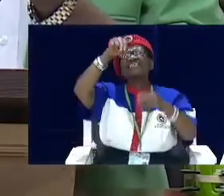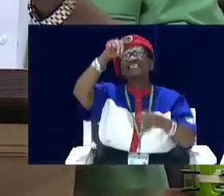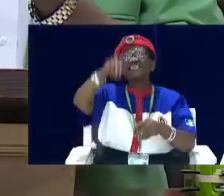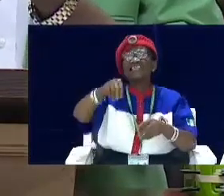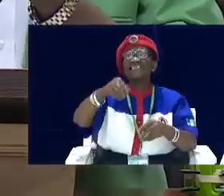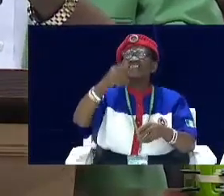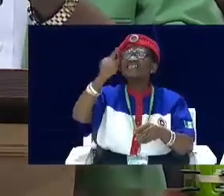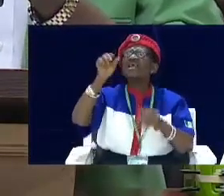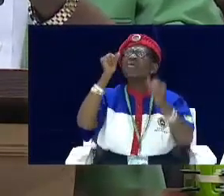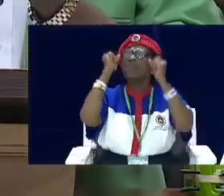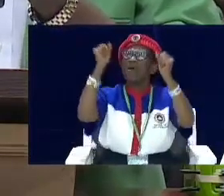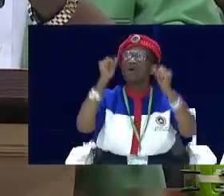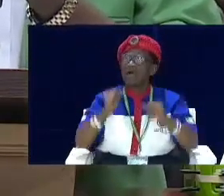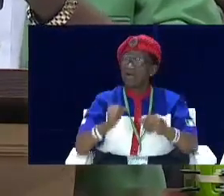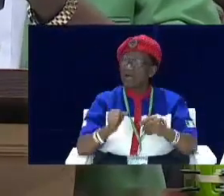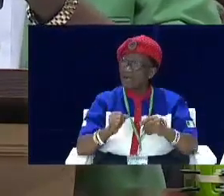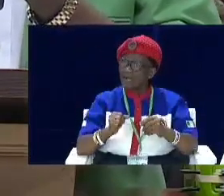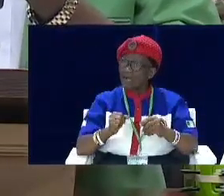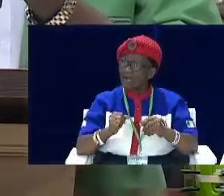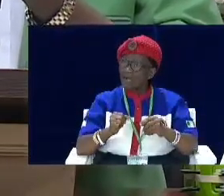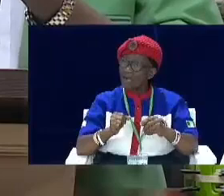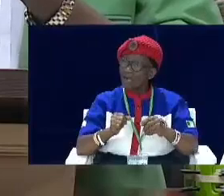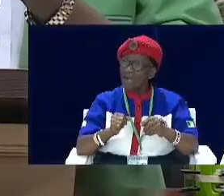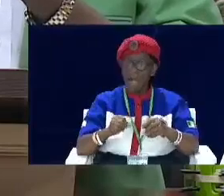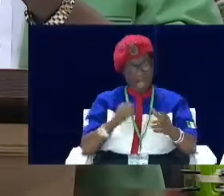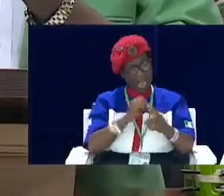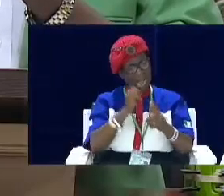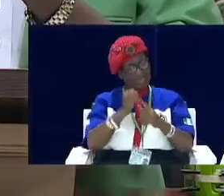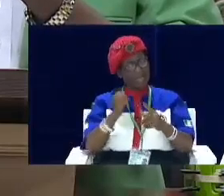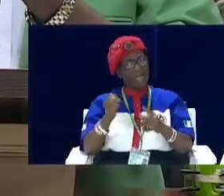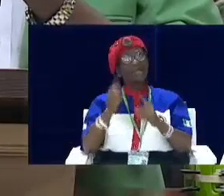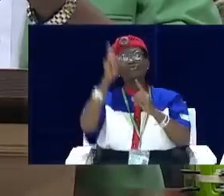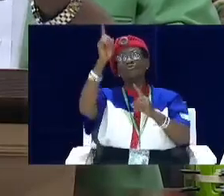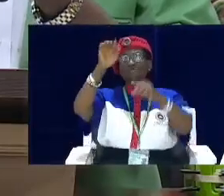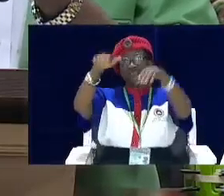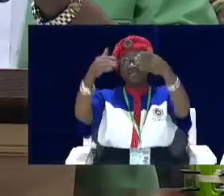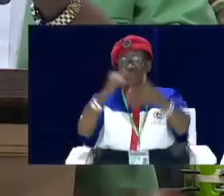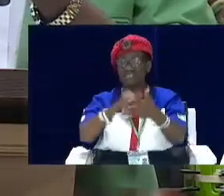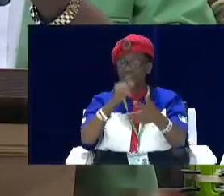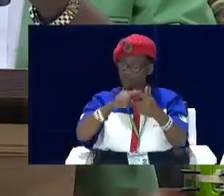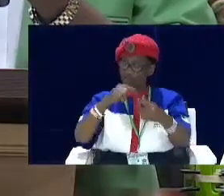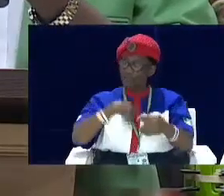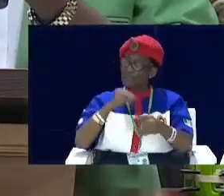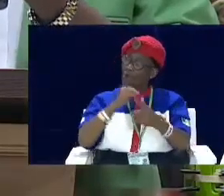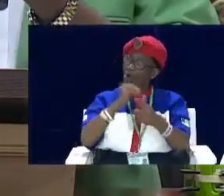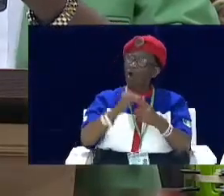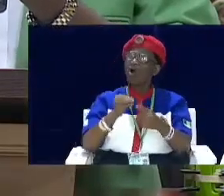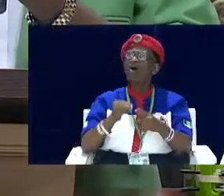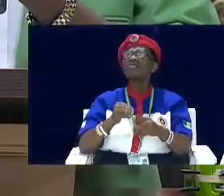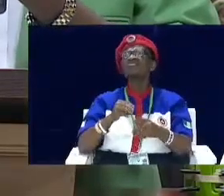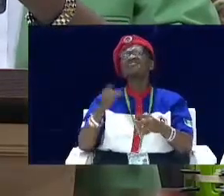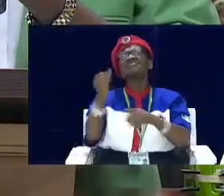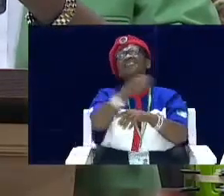You said that you give it to me. Baya la ko fun mi ni o. Oh, take me home. Tabi ko pe mi wale.